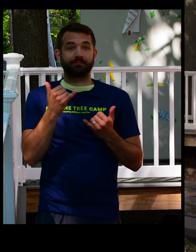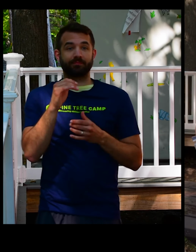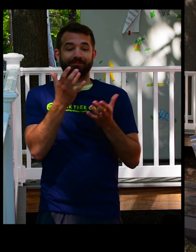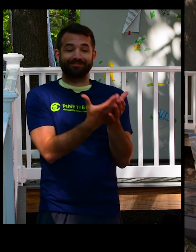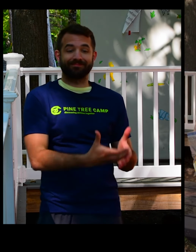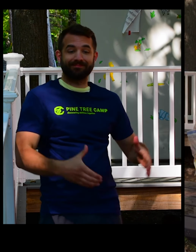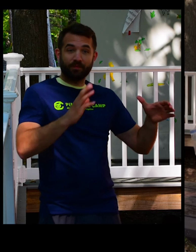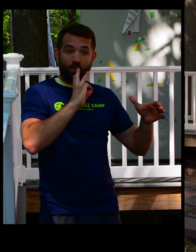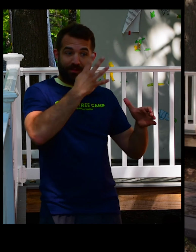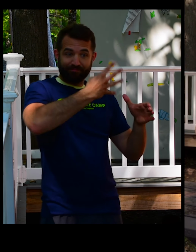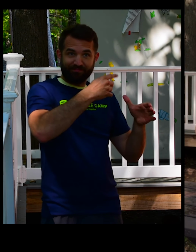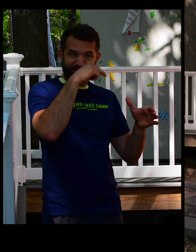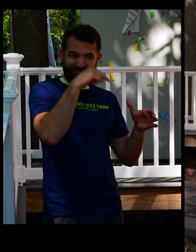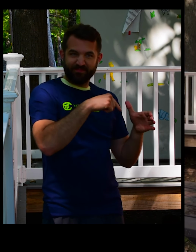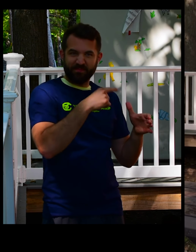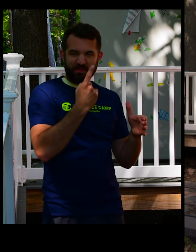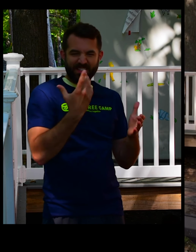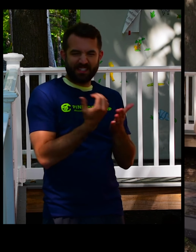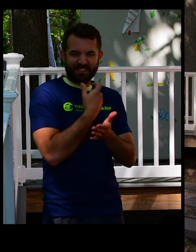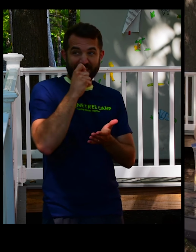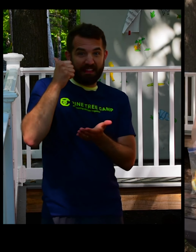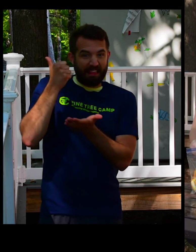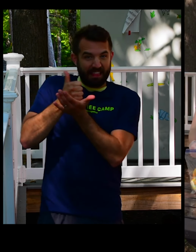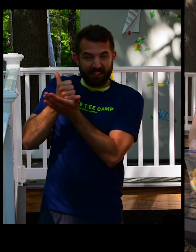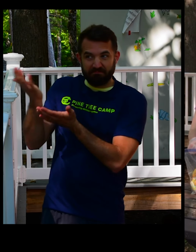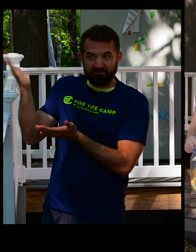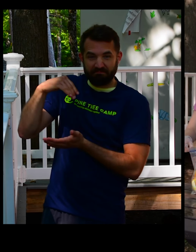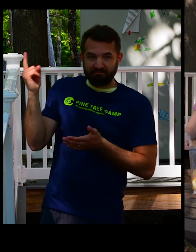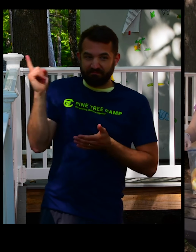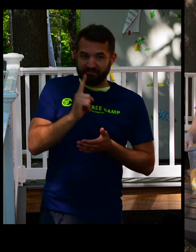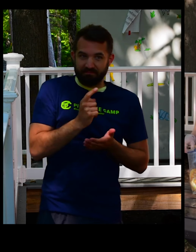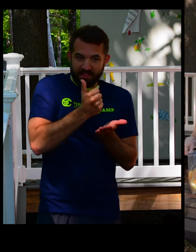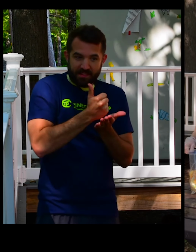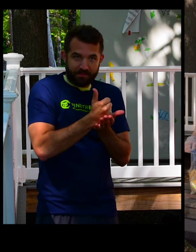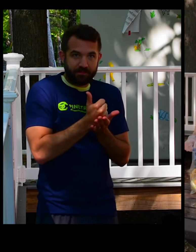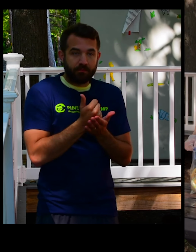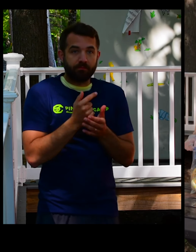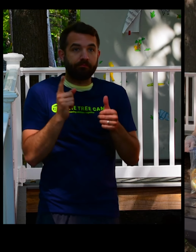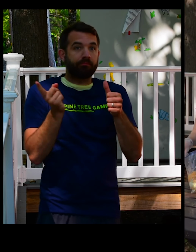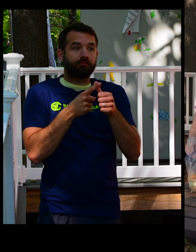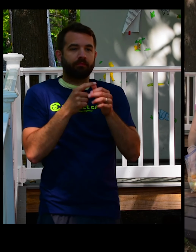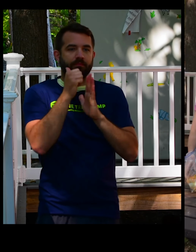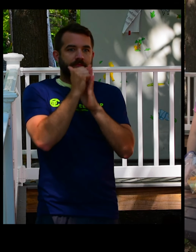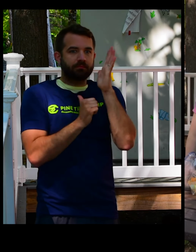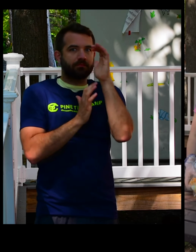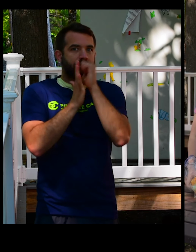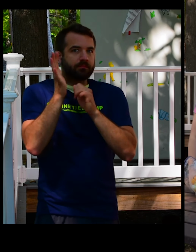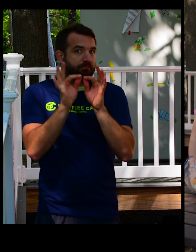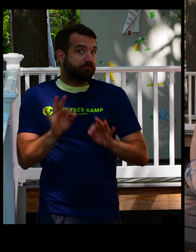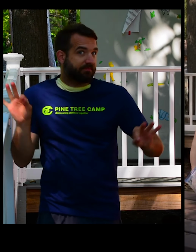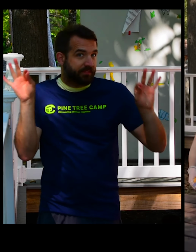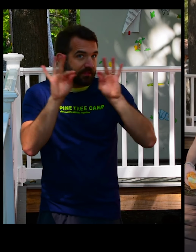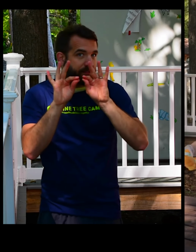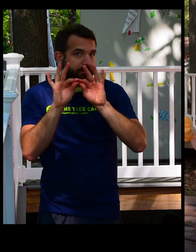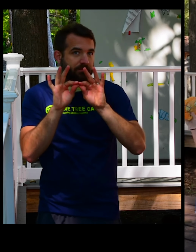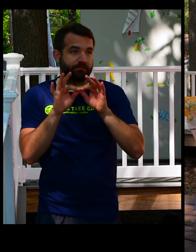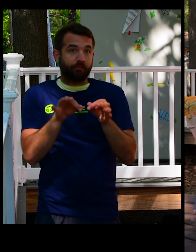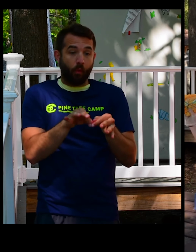needed. So to start, you're going to want to take your gloves, make sure your gloves are on. Take your shirt out of your